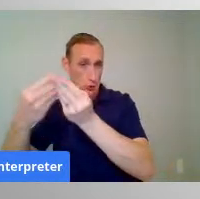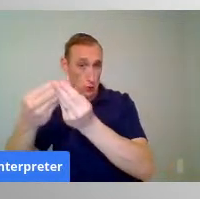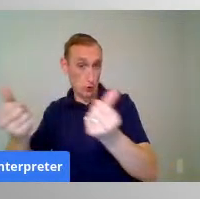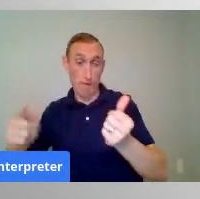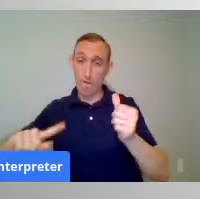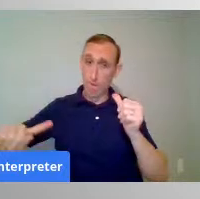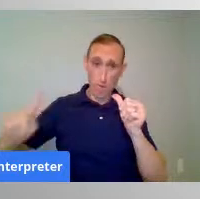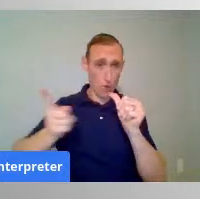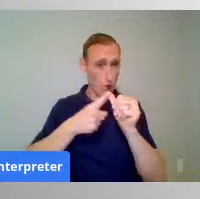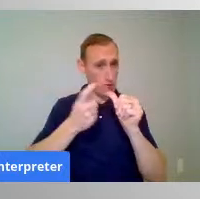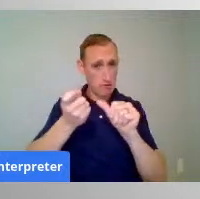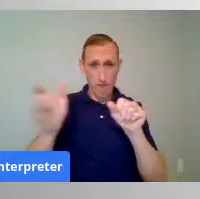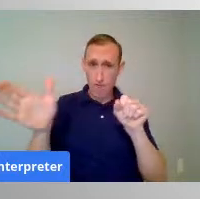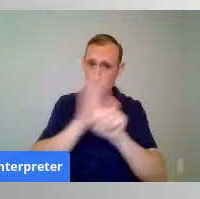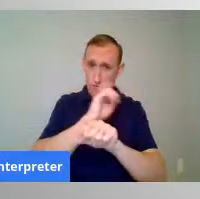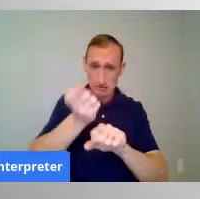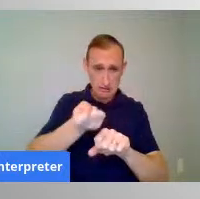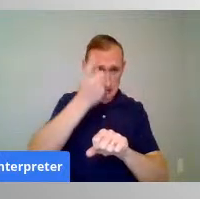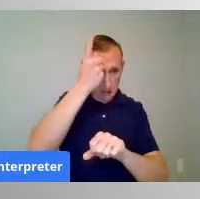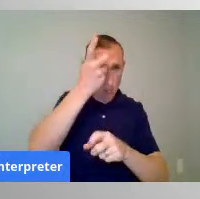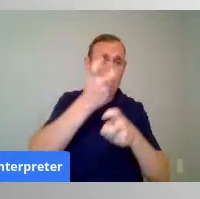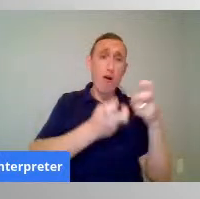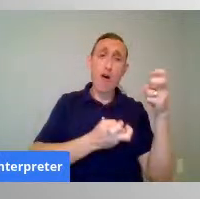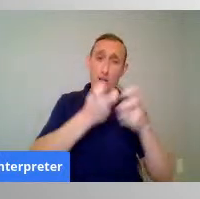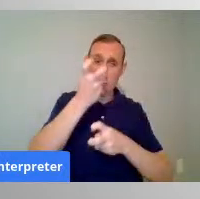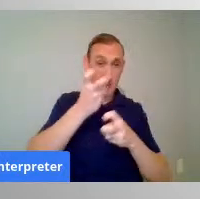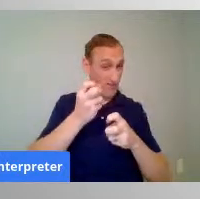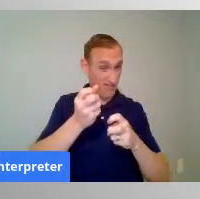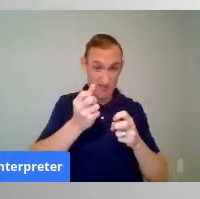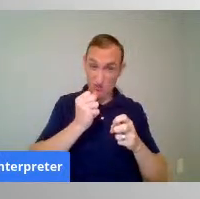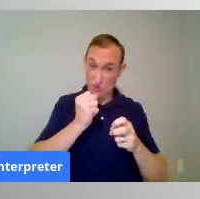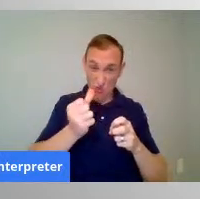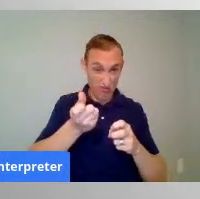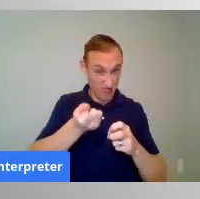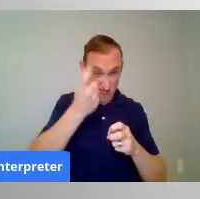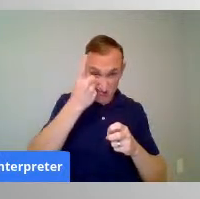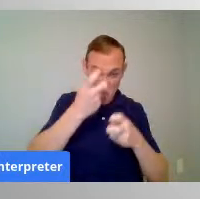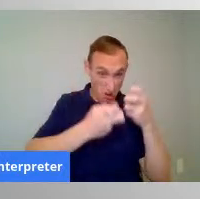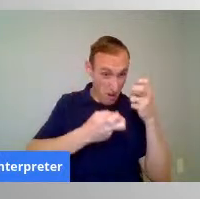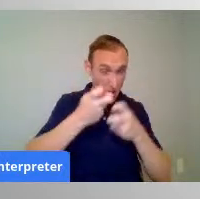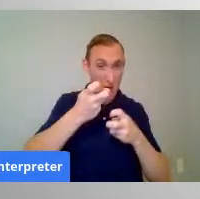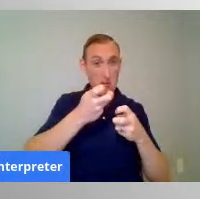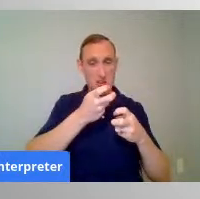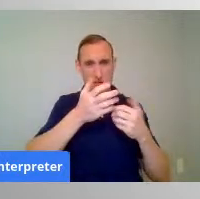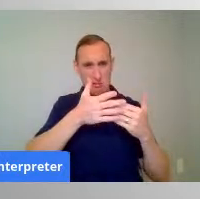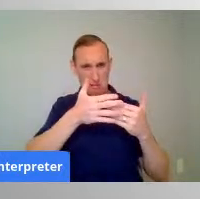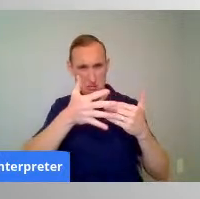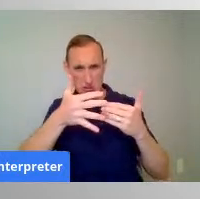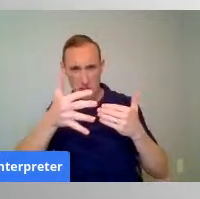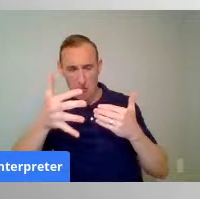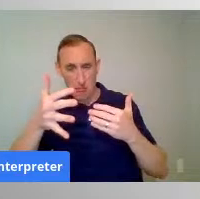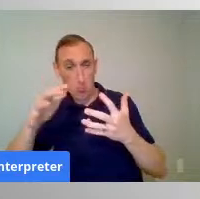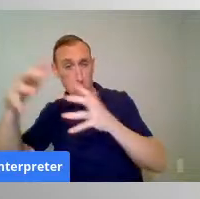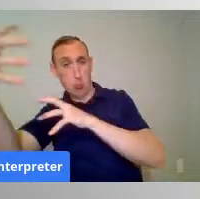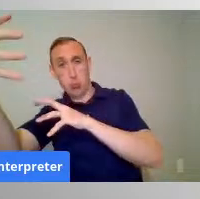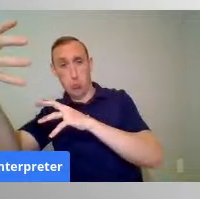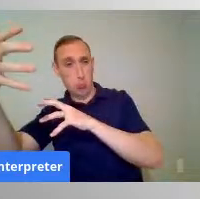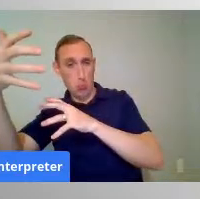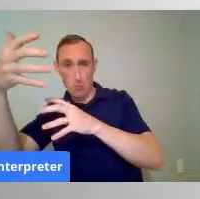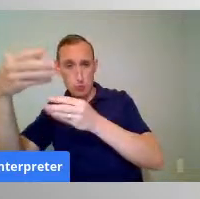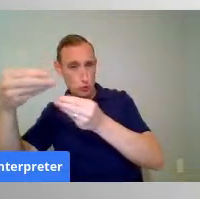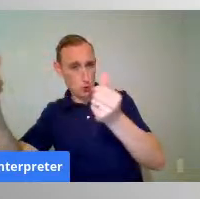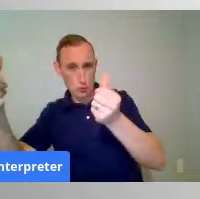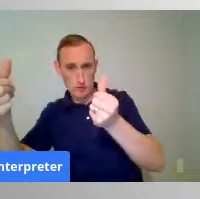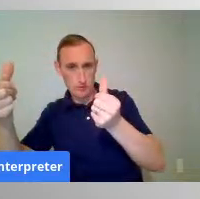we don't clearly understand the problem, then we might be working on the wrong thing and come up with solutions that don't really get at the